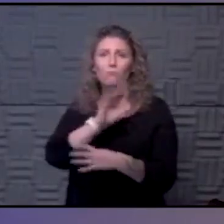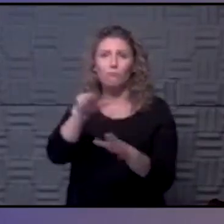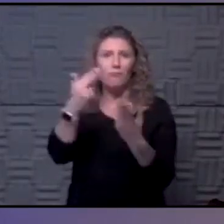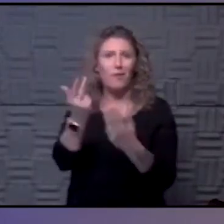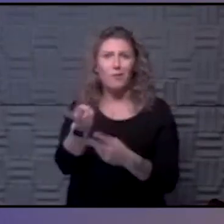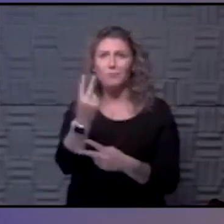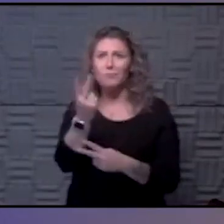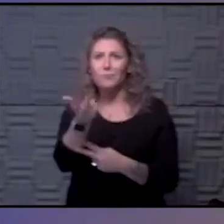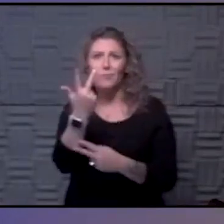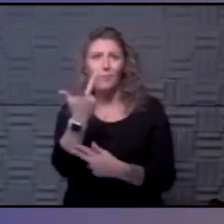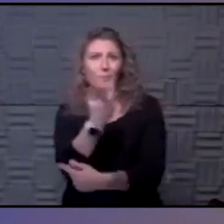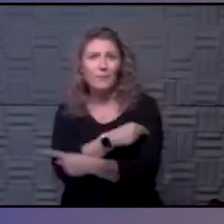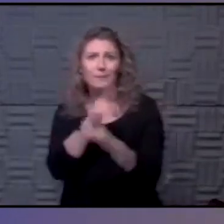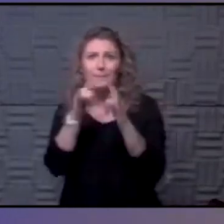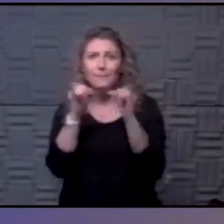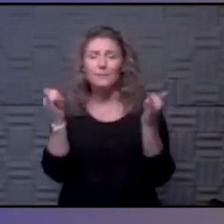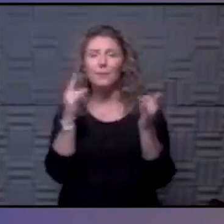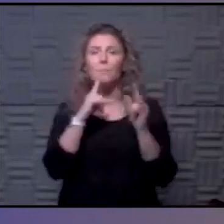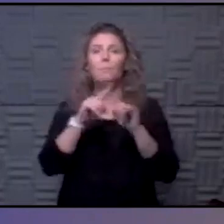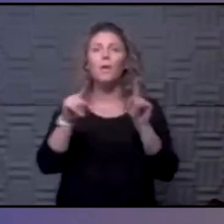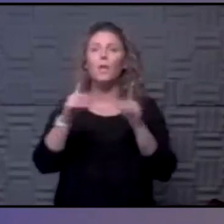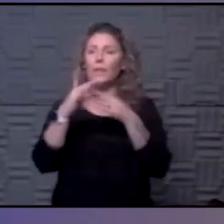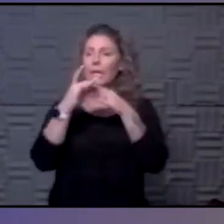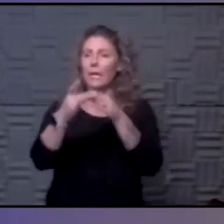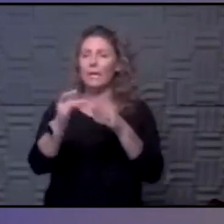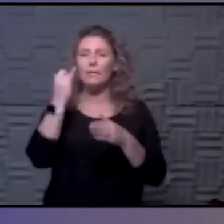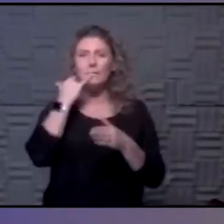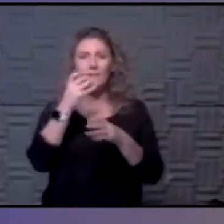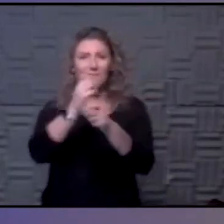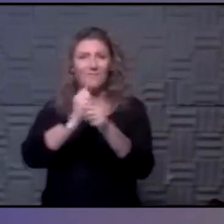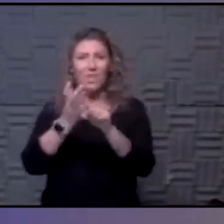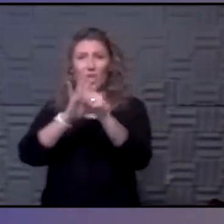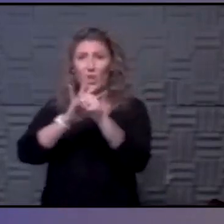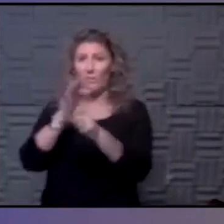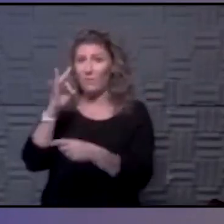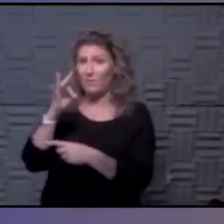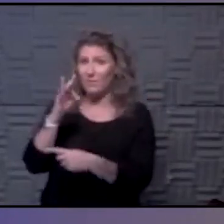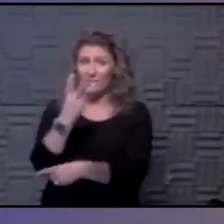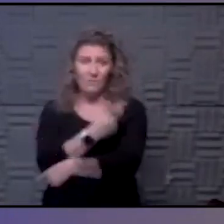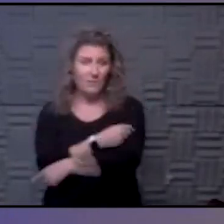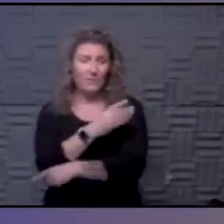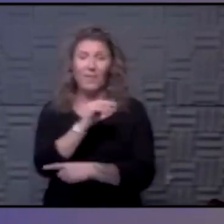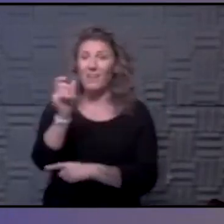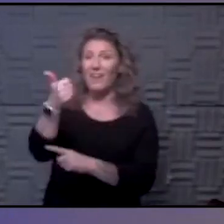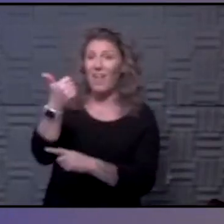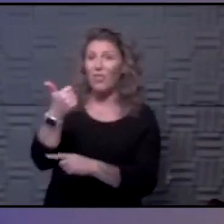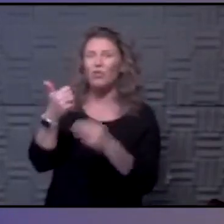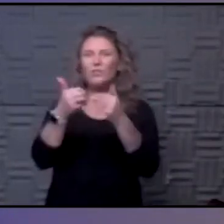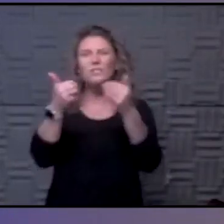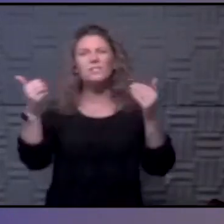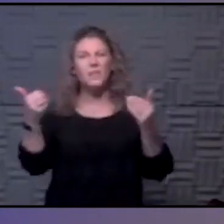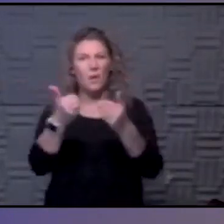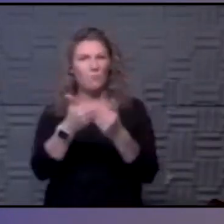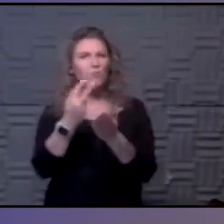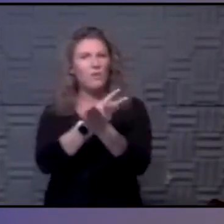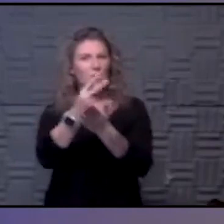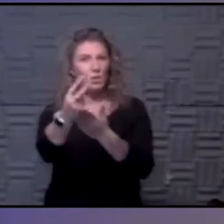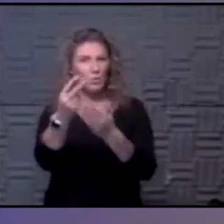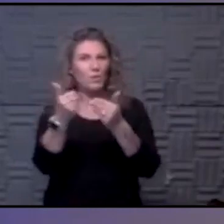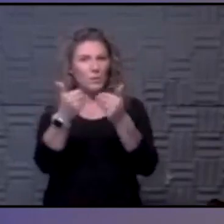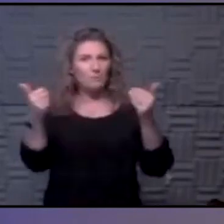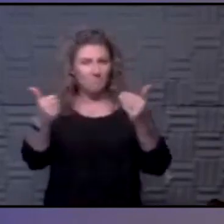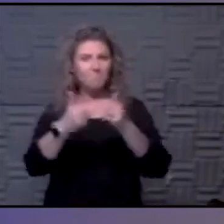So, but right now that guidance is if you're getting a COVID vaccine and other vaccines, just make sure you separate those other vaccines by 2